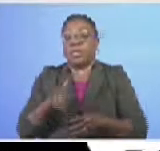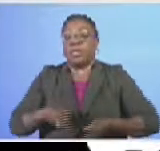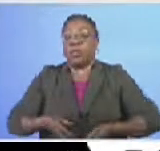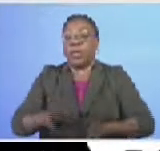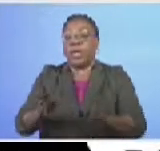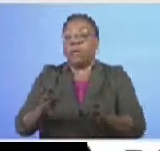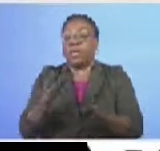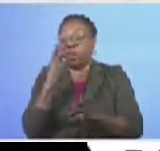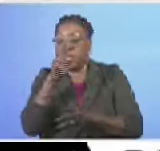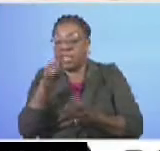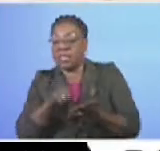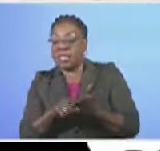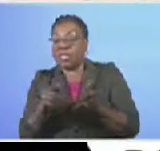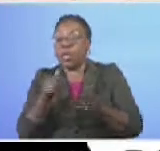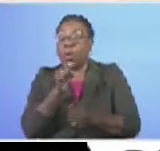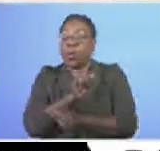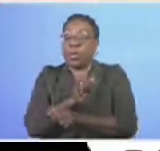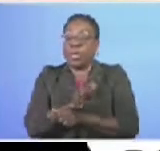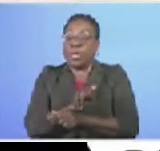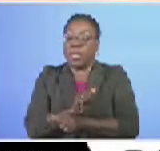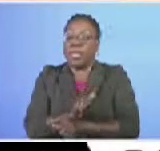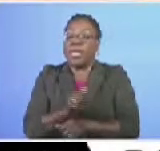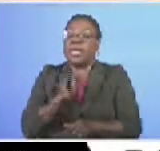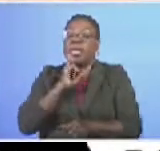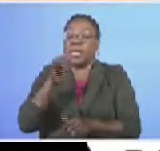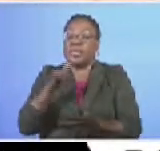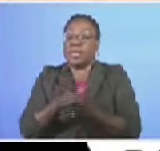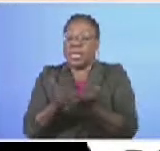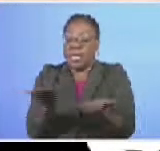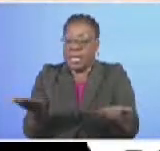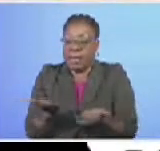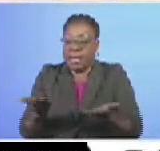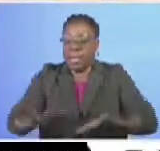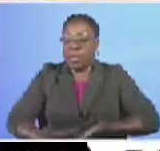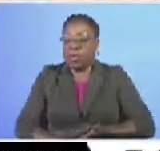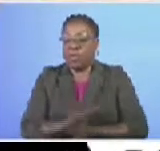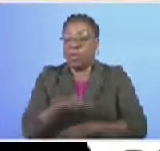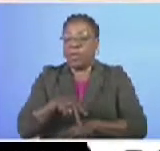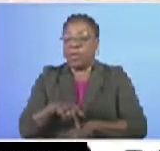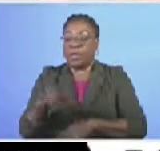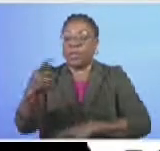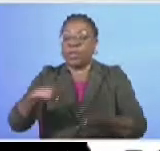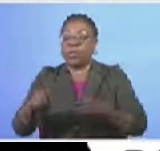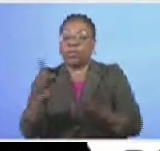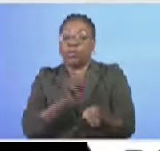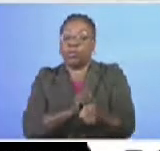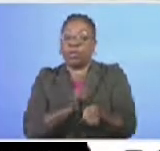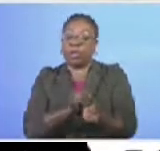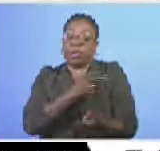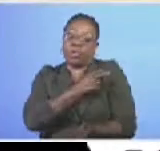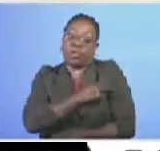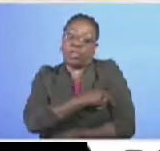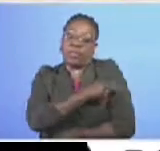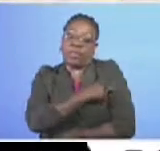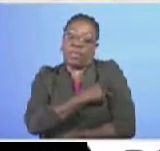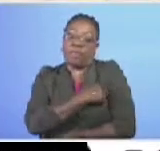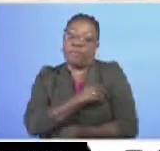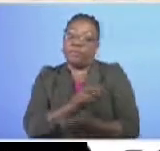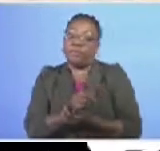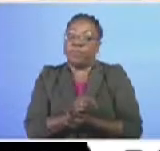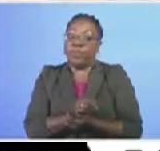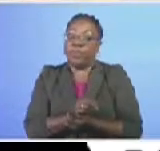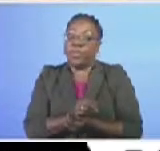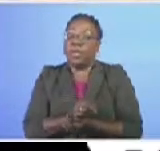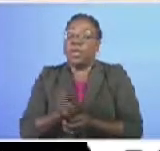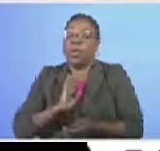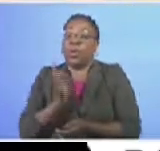working is that if you're in New Providence, for example, you would go to Doctor's Hospital, any one of their outlets.